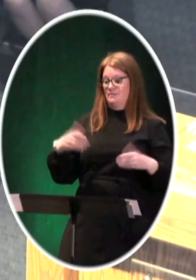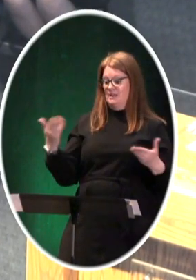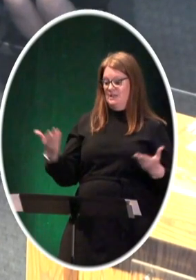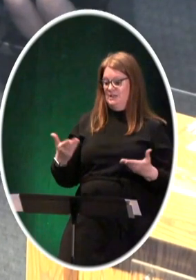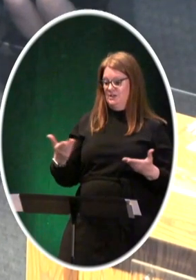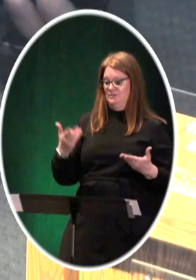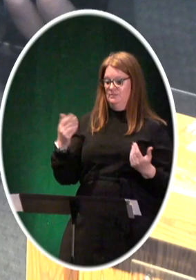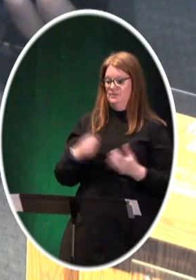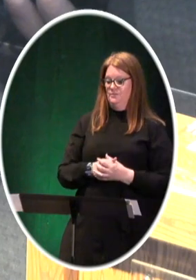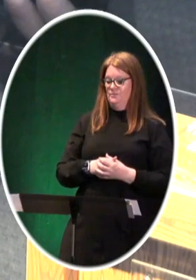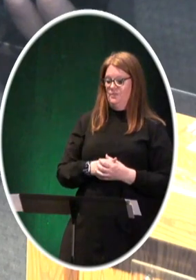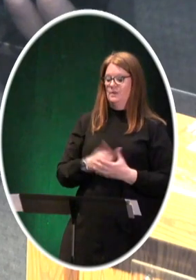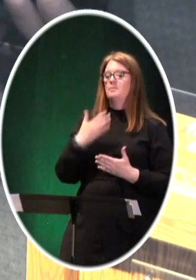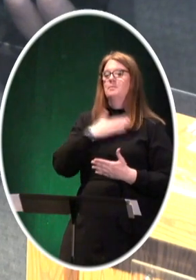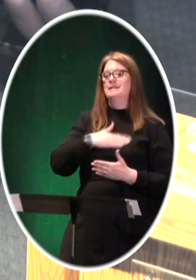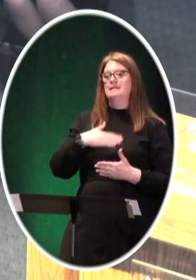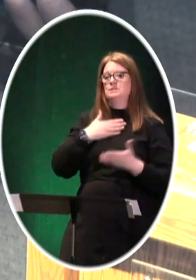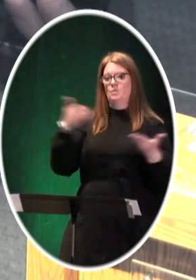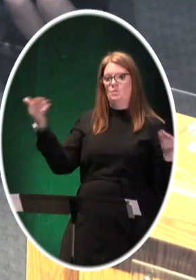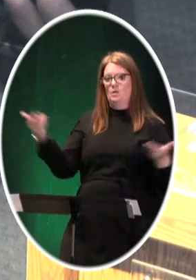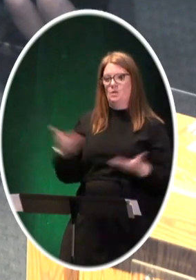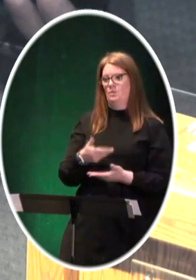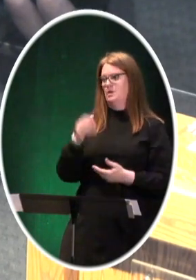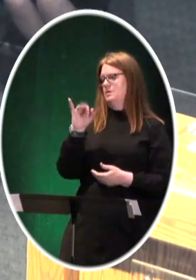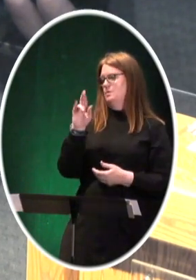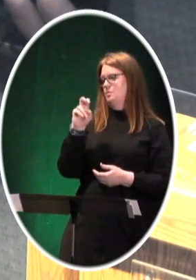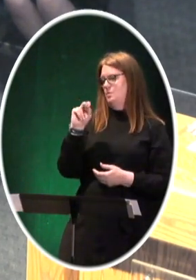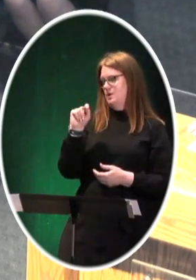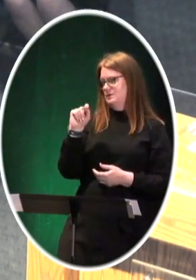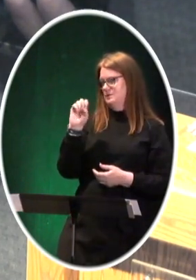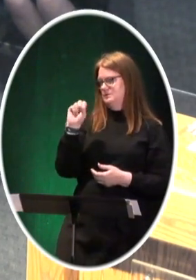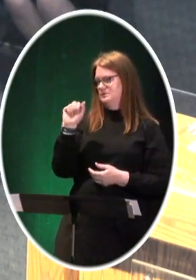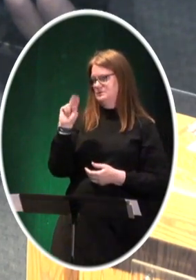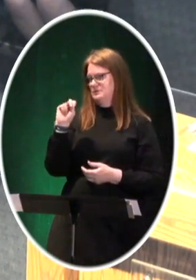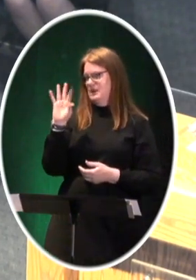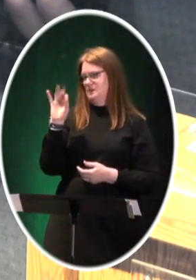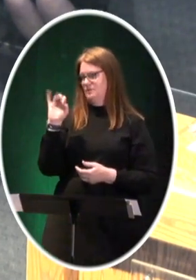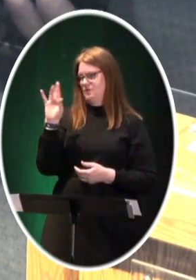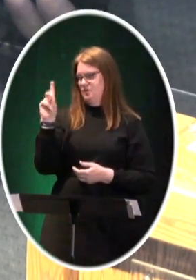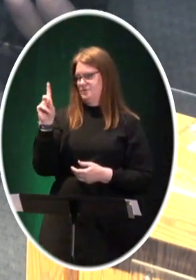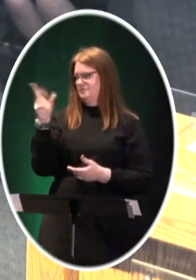on stage. Please welcome Mr. Brent Sanford.